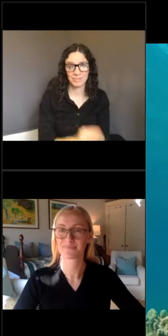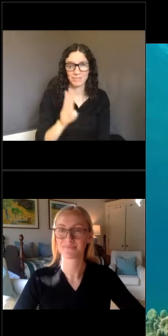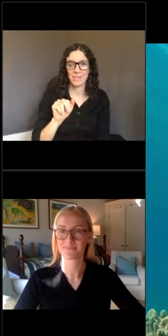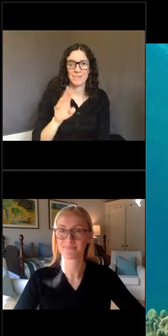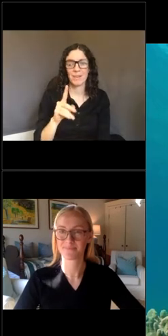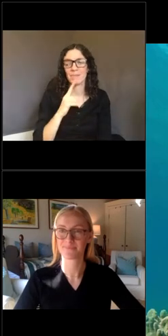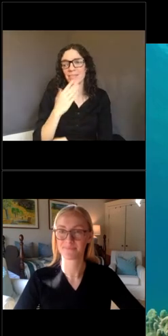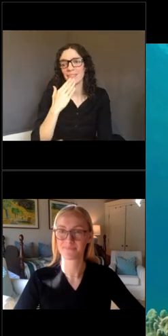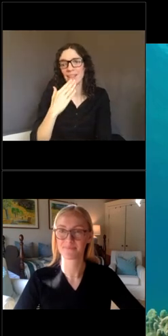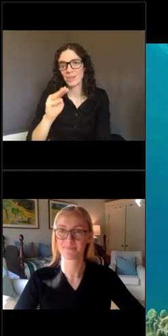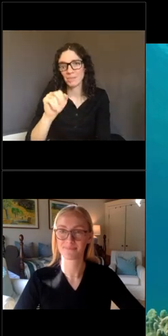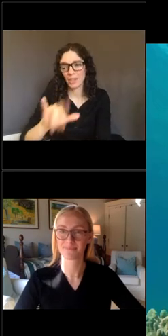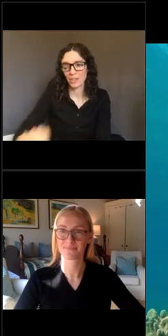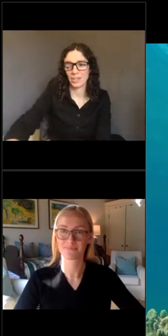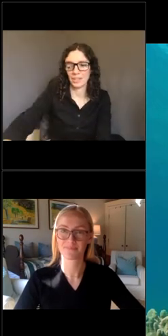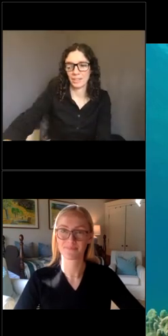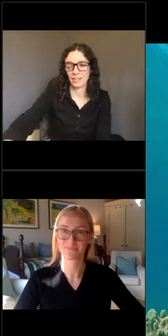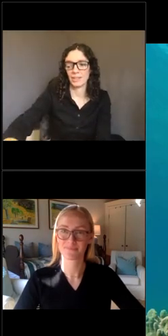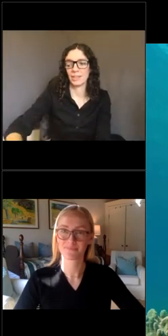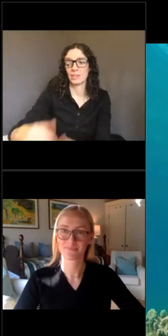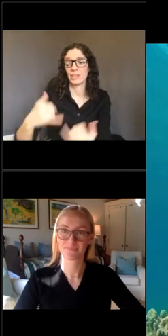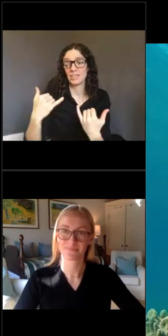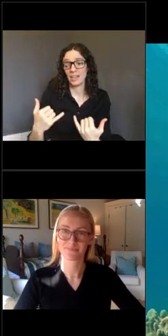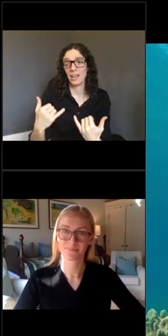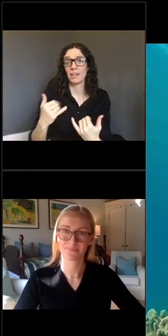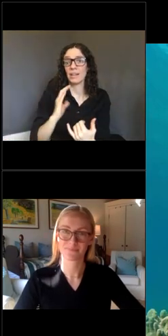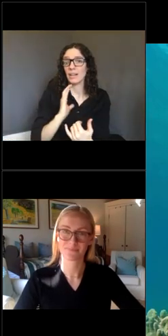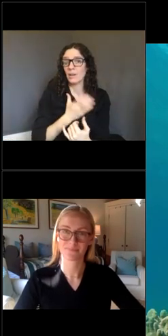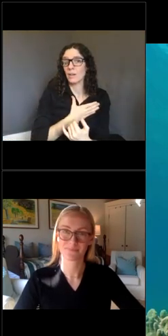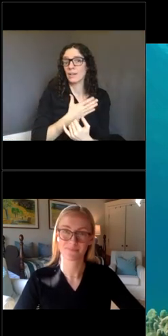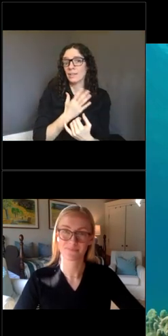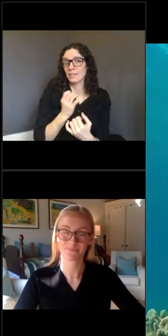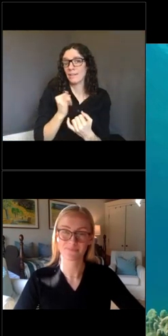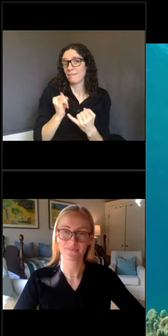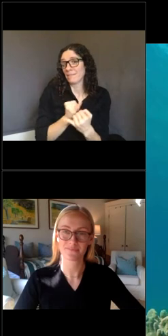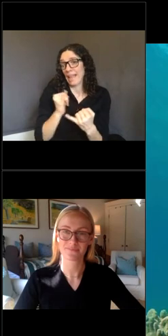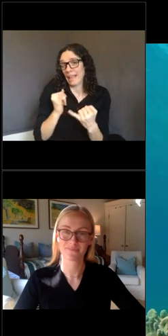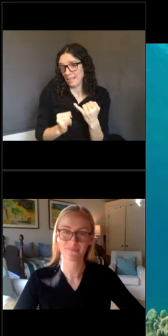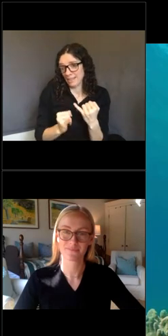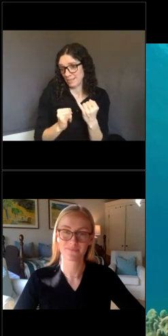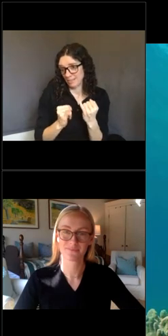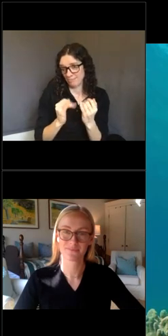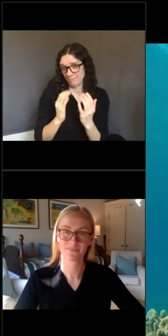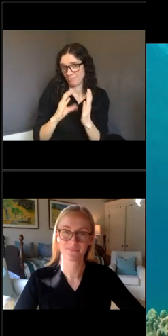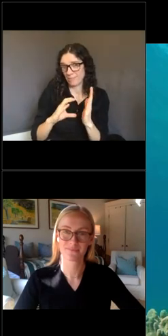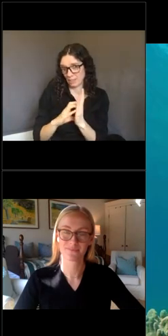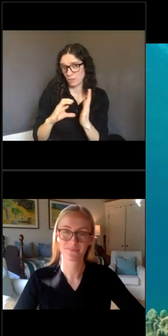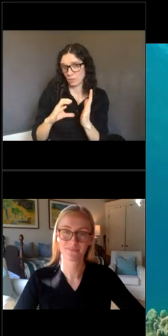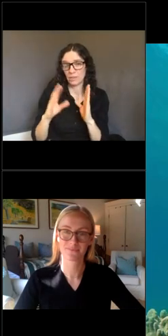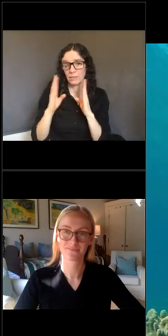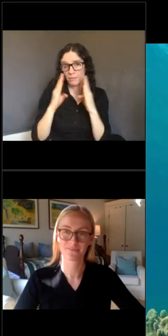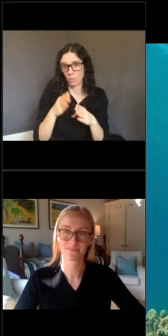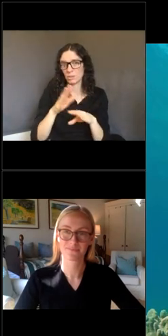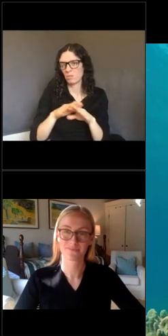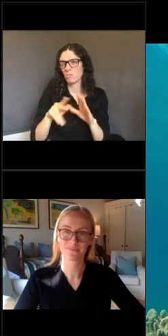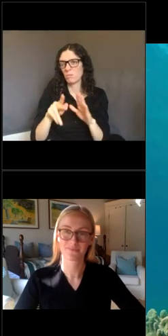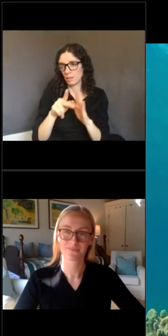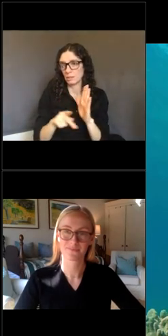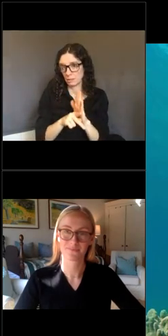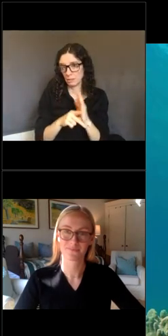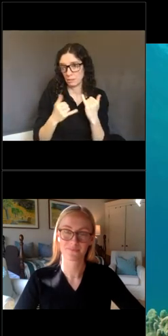Mary. Let's have our final little segment here, focus on policy,